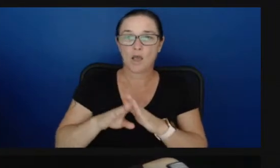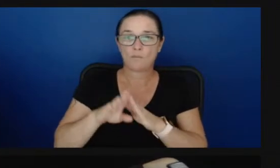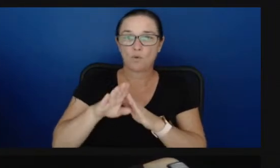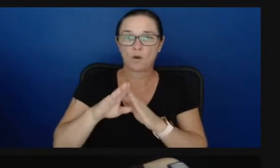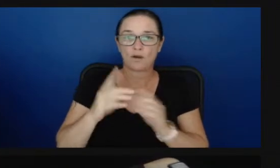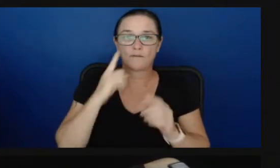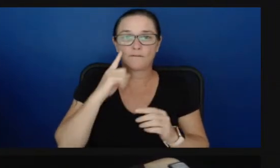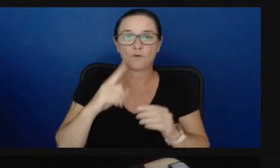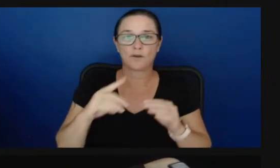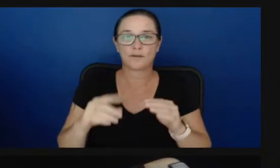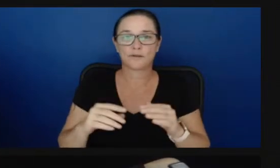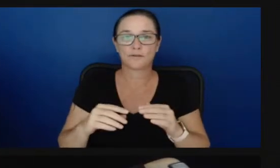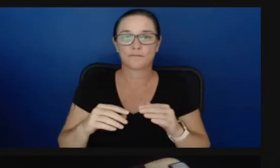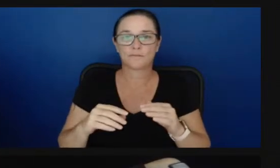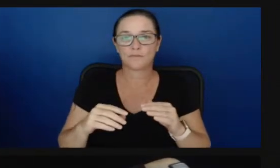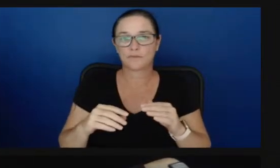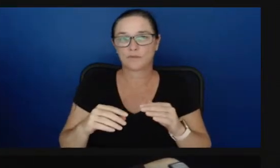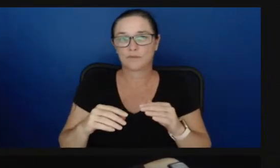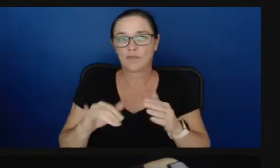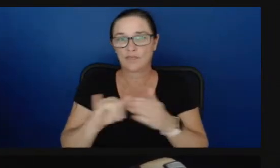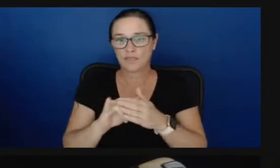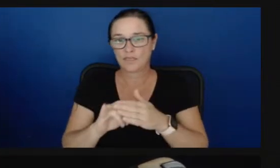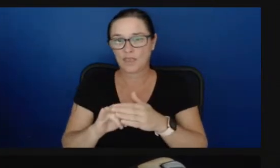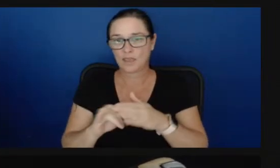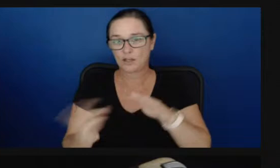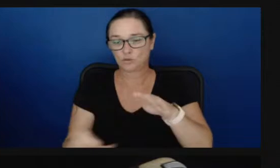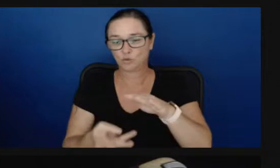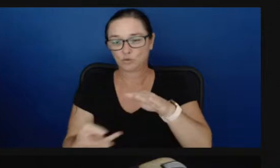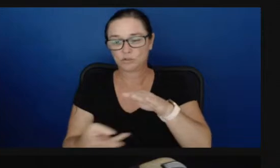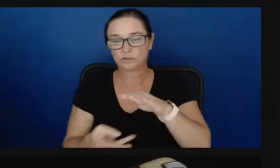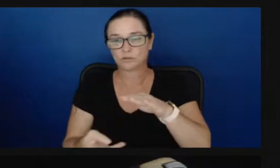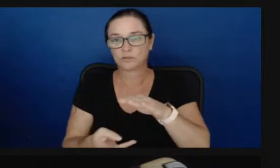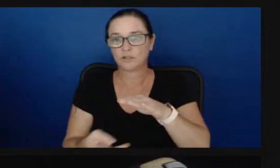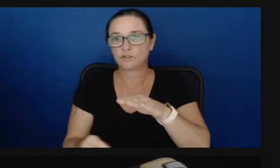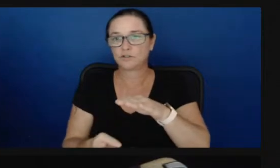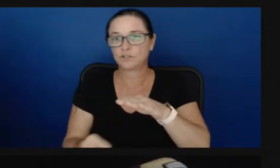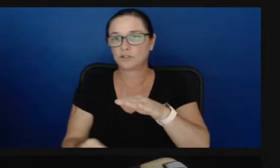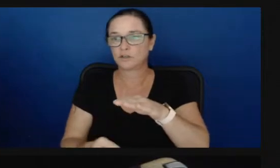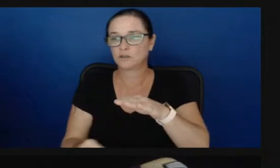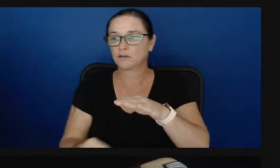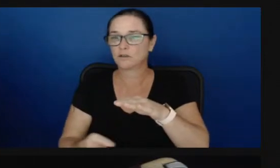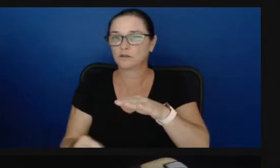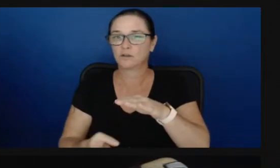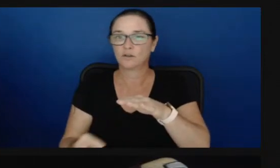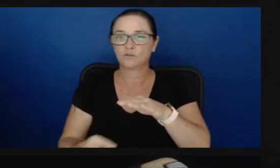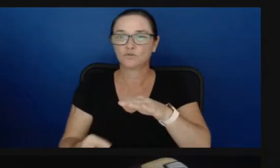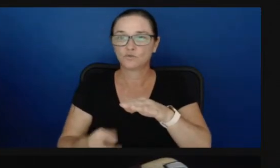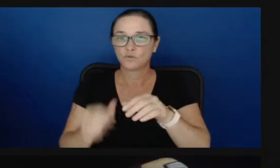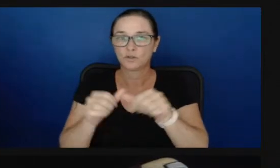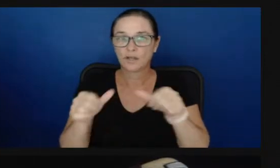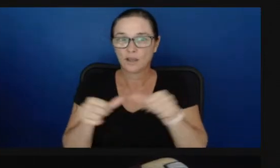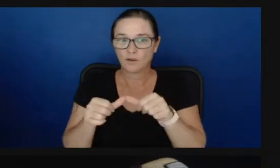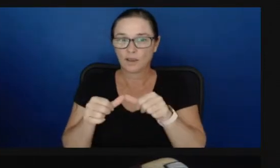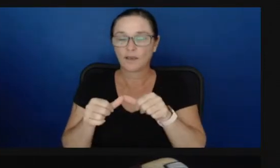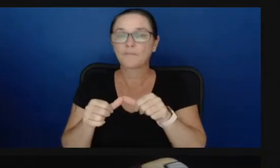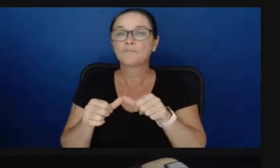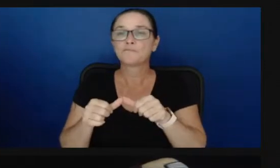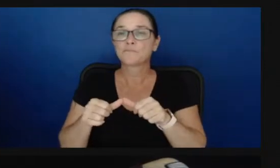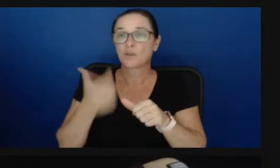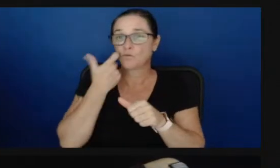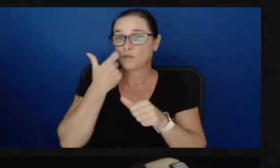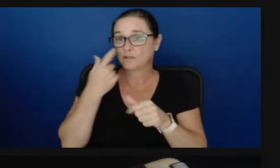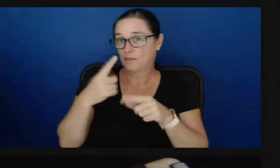is the green line that shows the inflation of that intrusion area. And recently, over the past week, it had